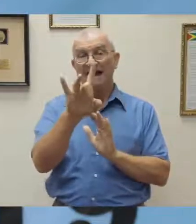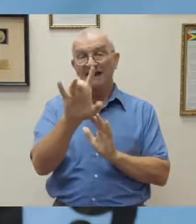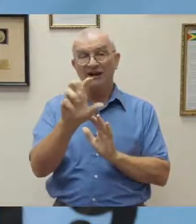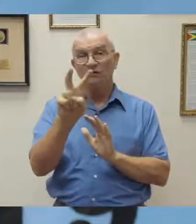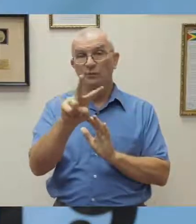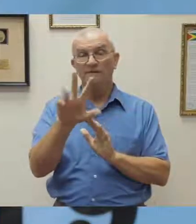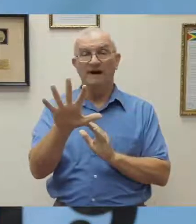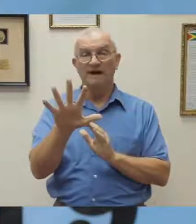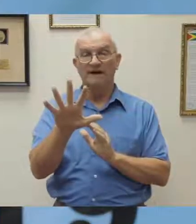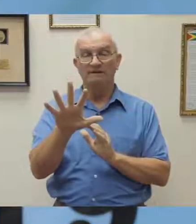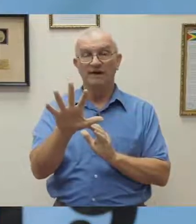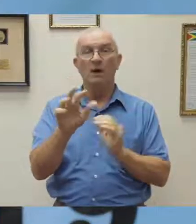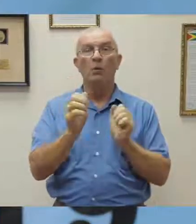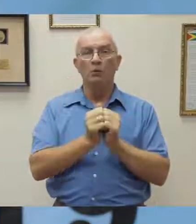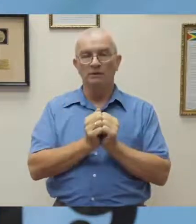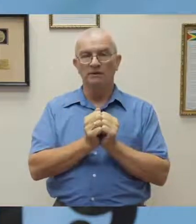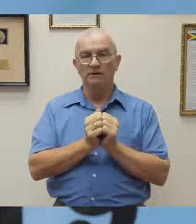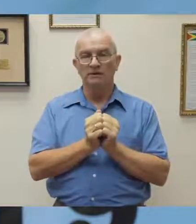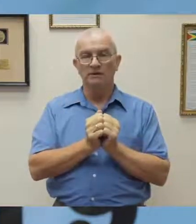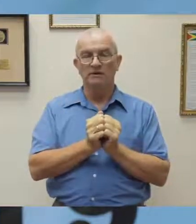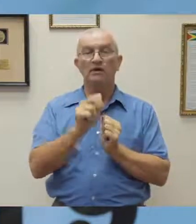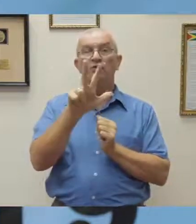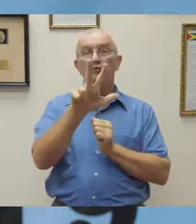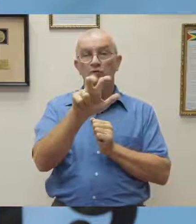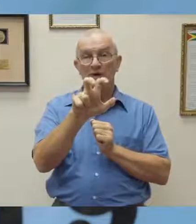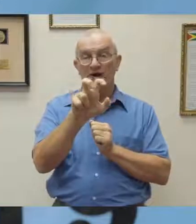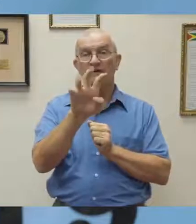5,488,825 with